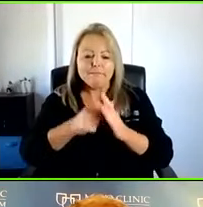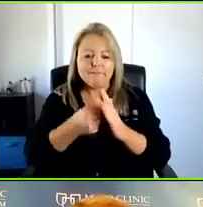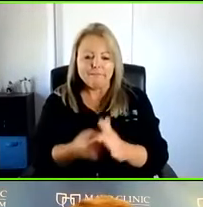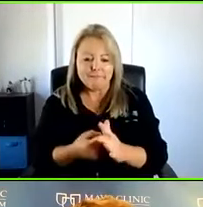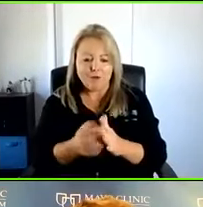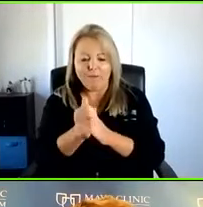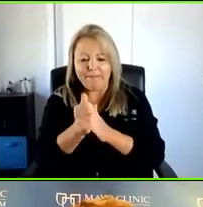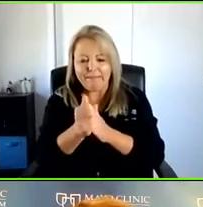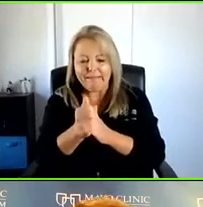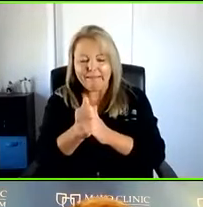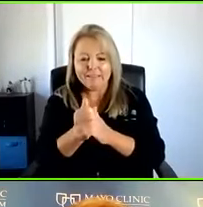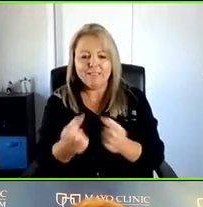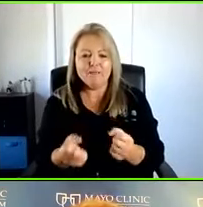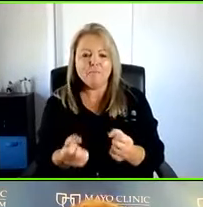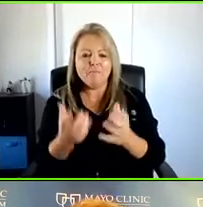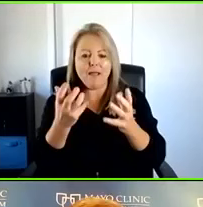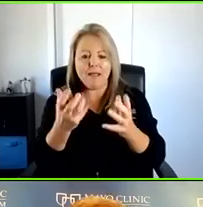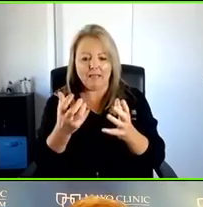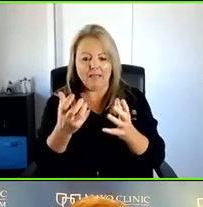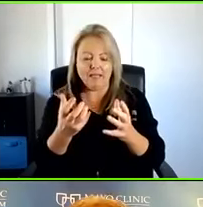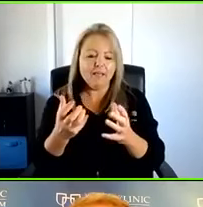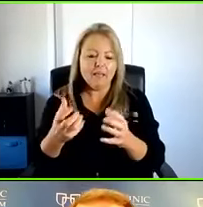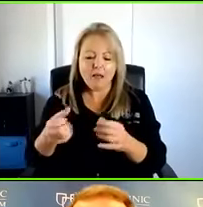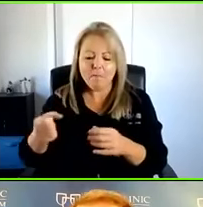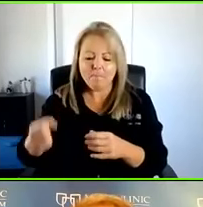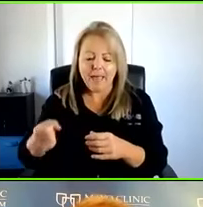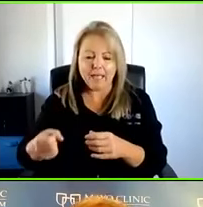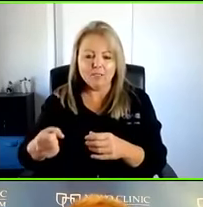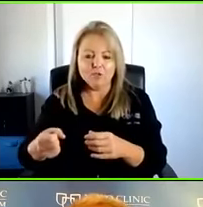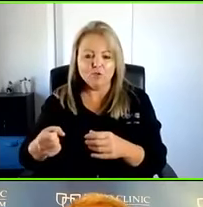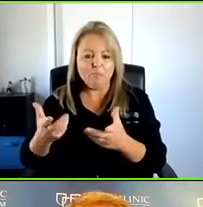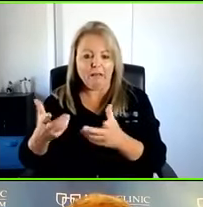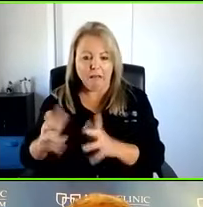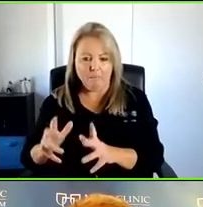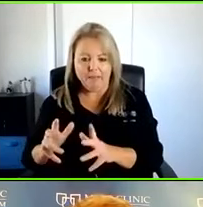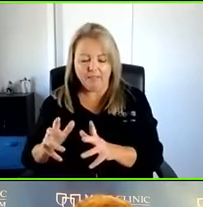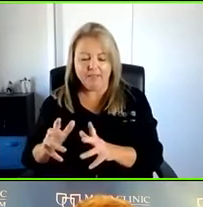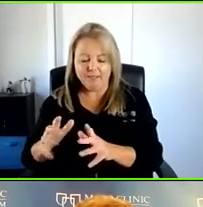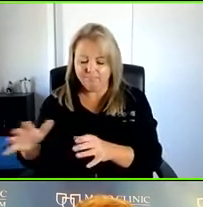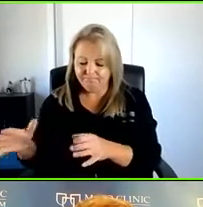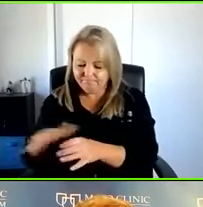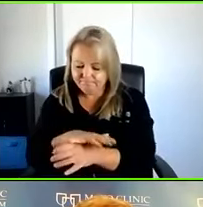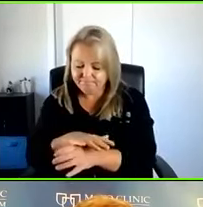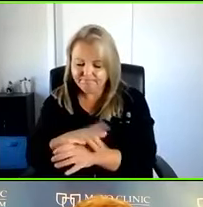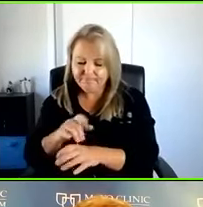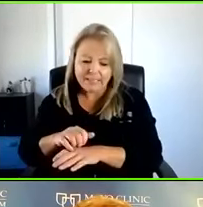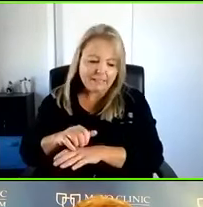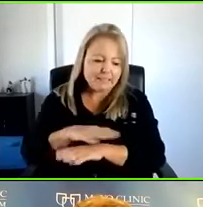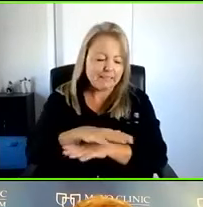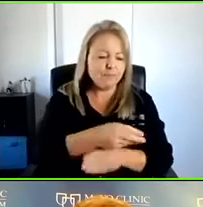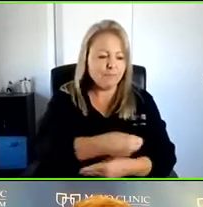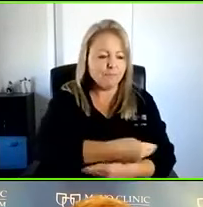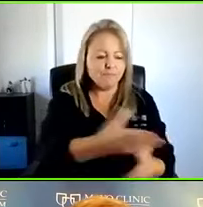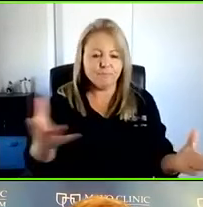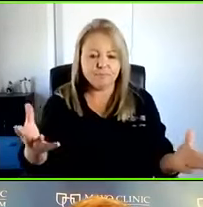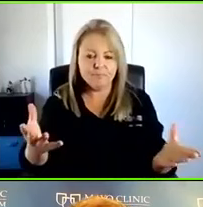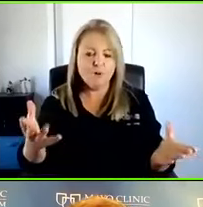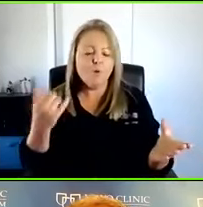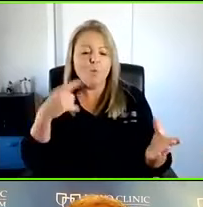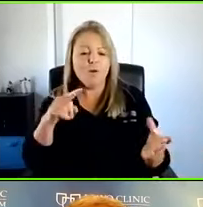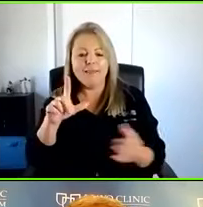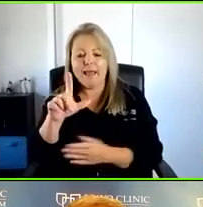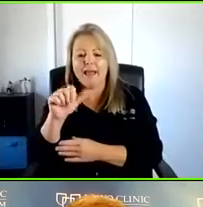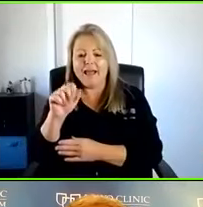of bags to be completed and disseminated to students off campus in conjunction with landlords.